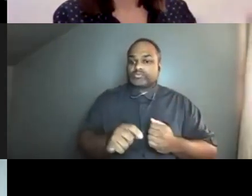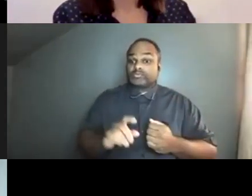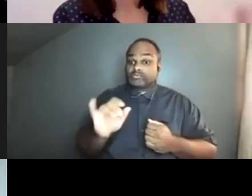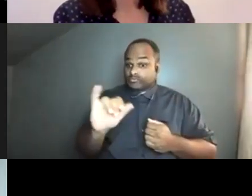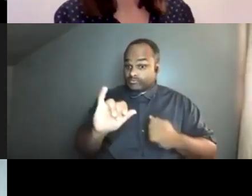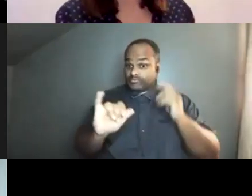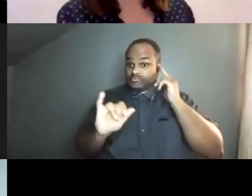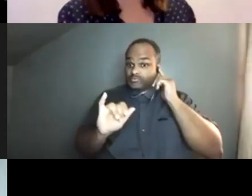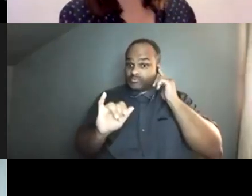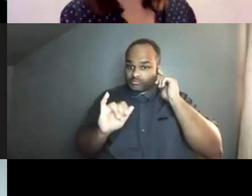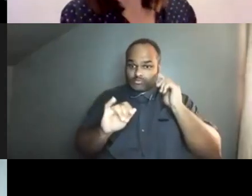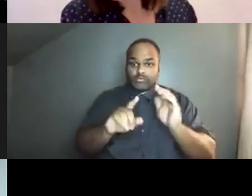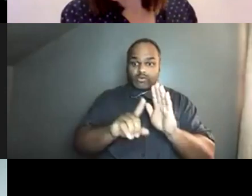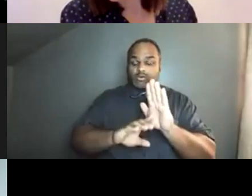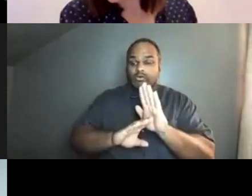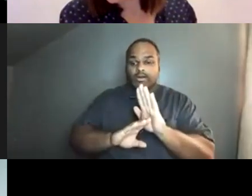There is also development of